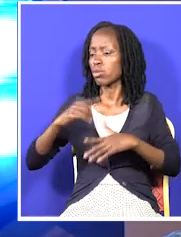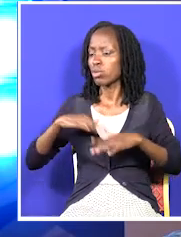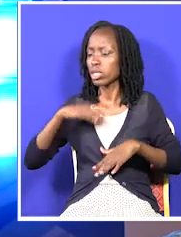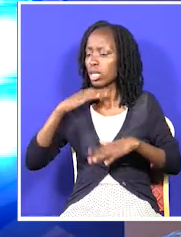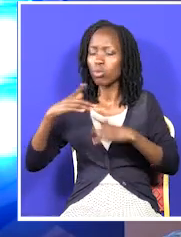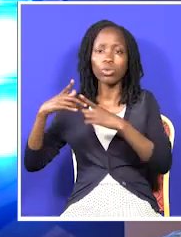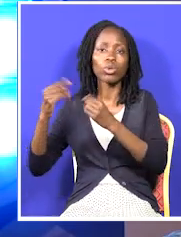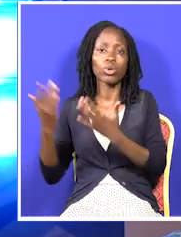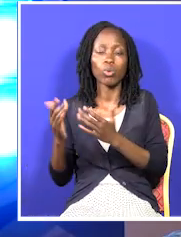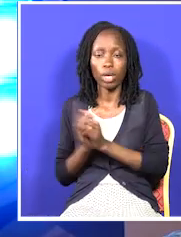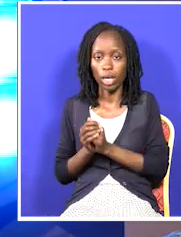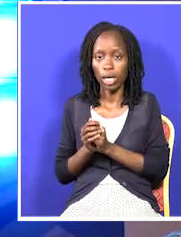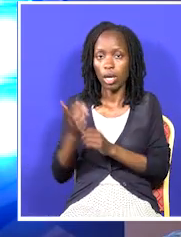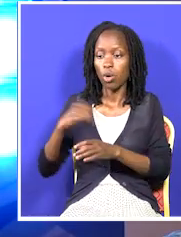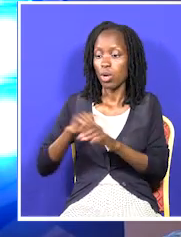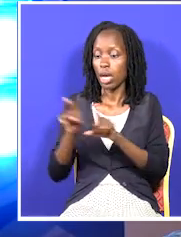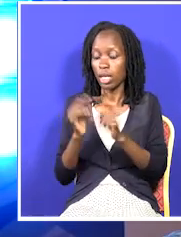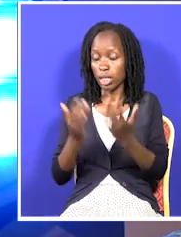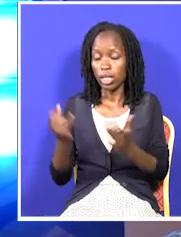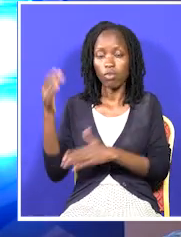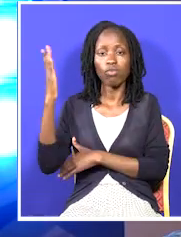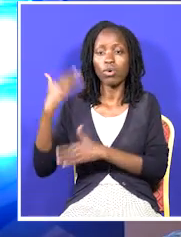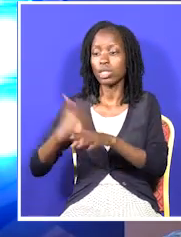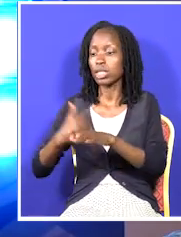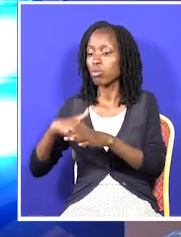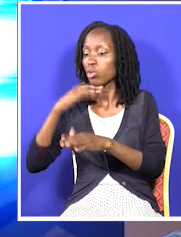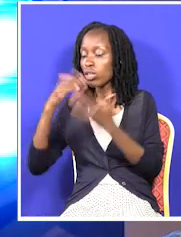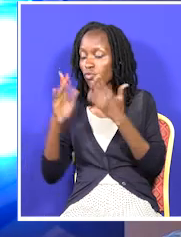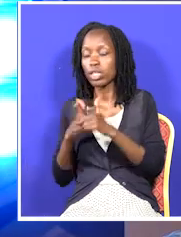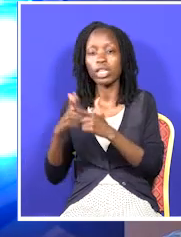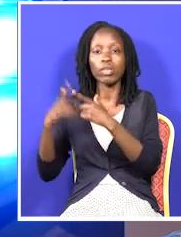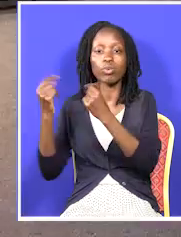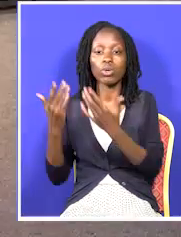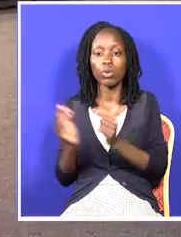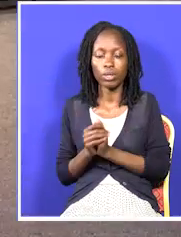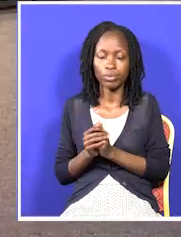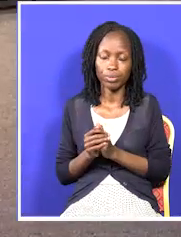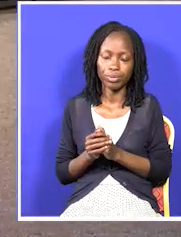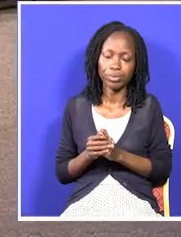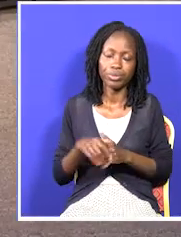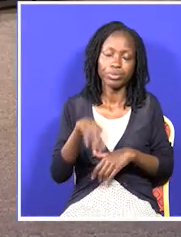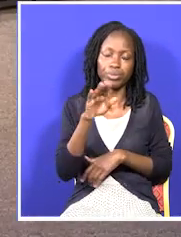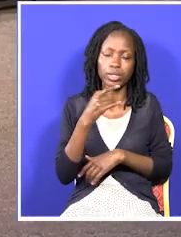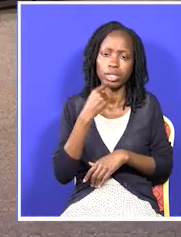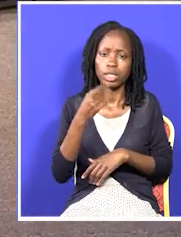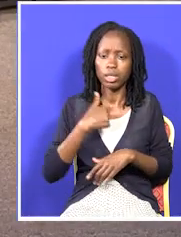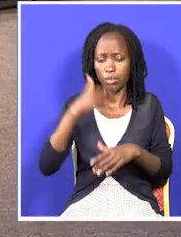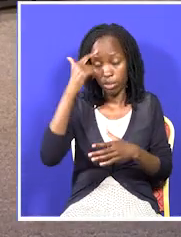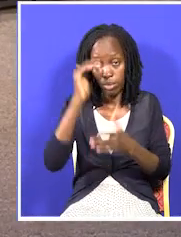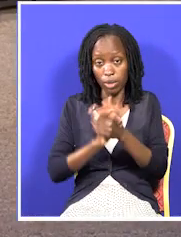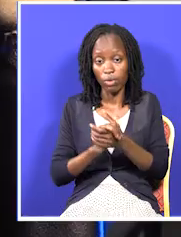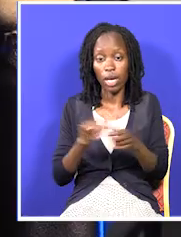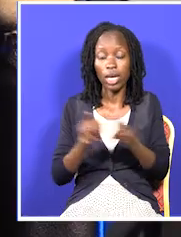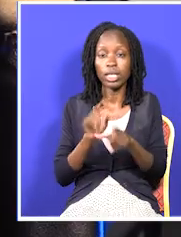are we going as the children of God? Reinhard, what do you have to say? Teacher Rodrigues, I believe that